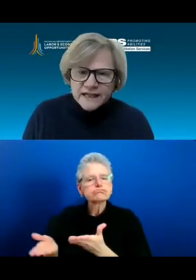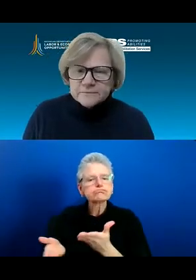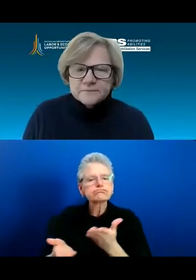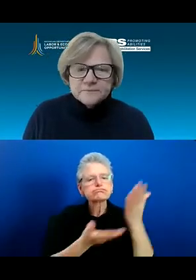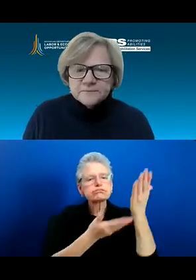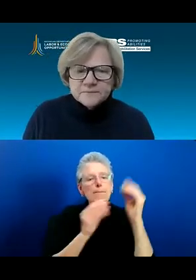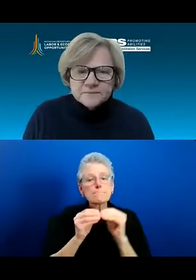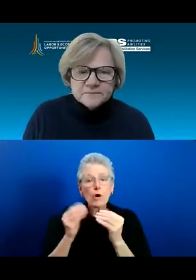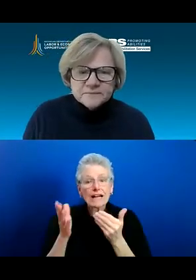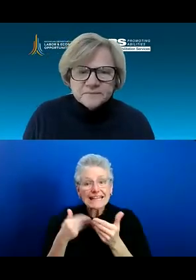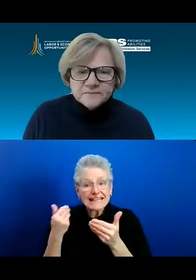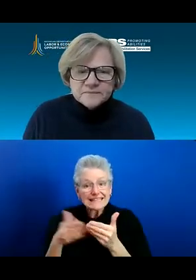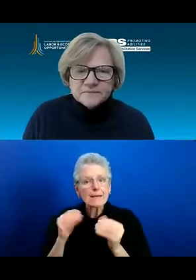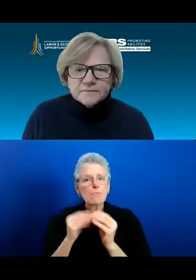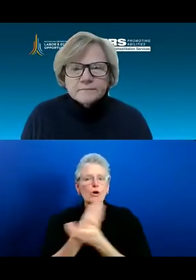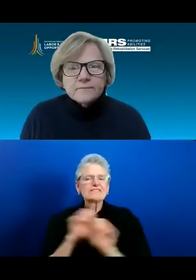safely.